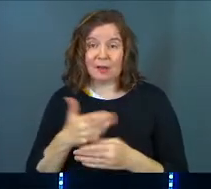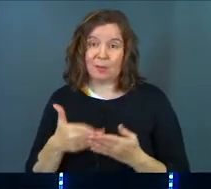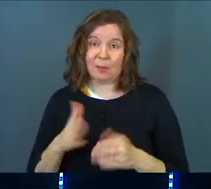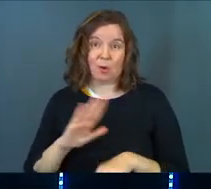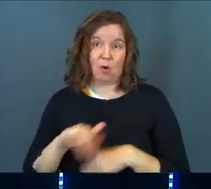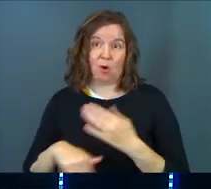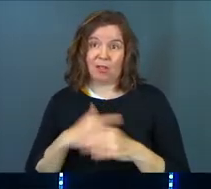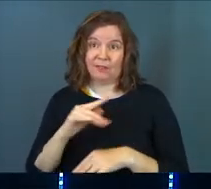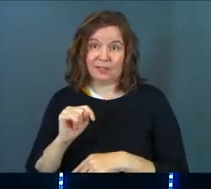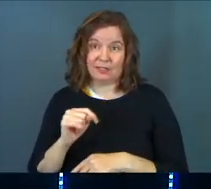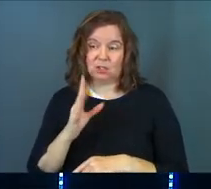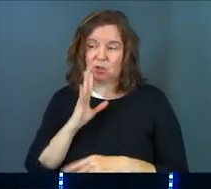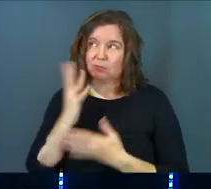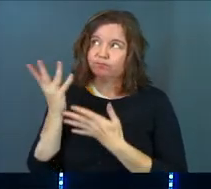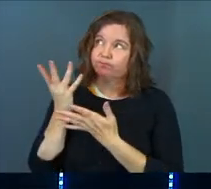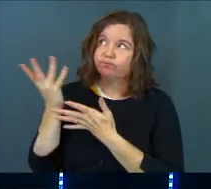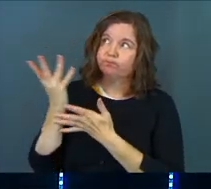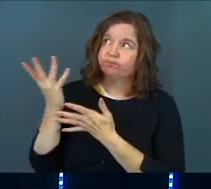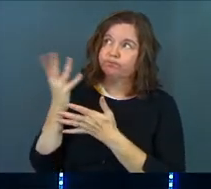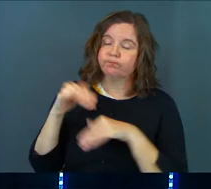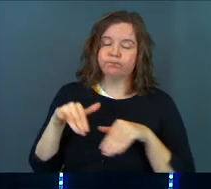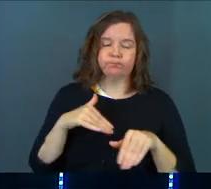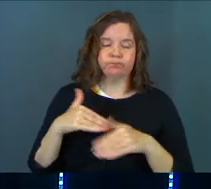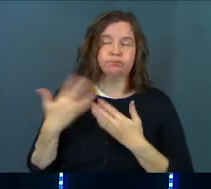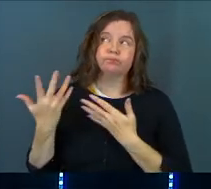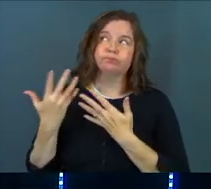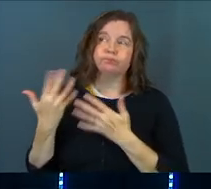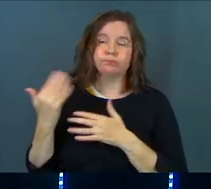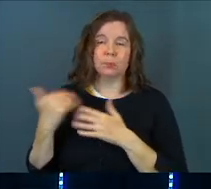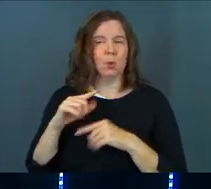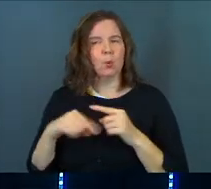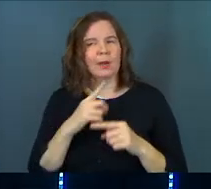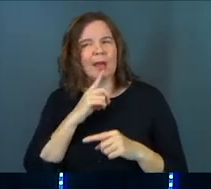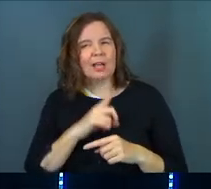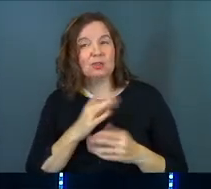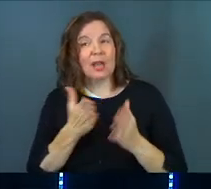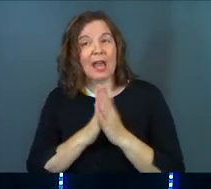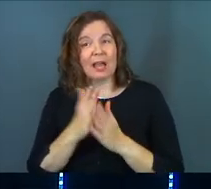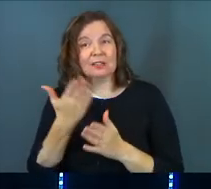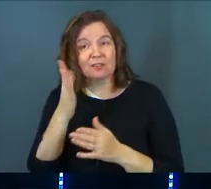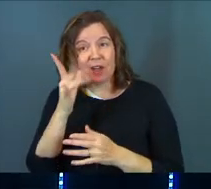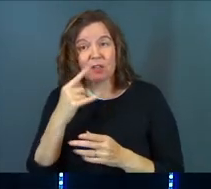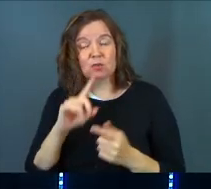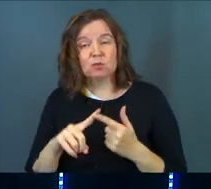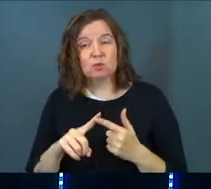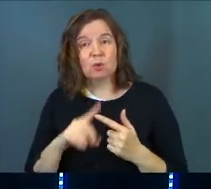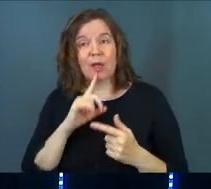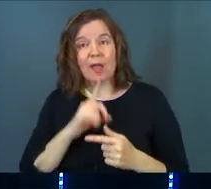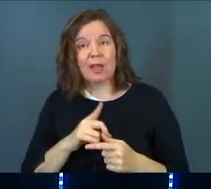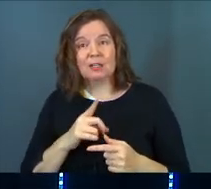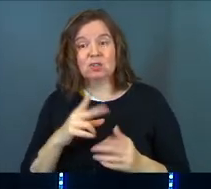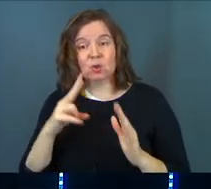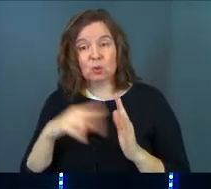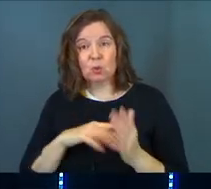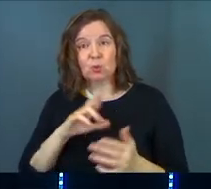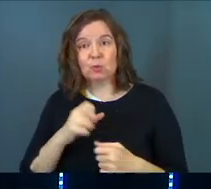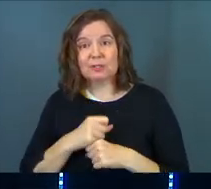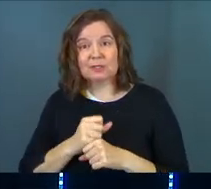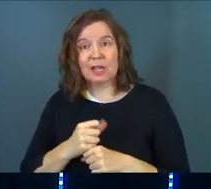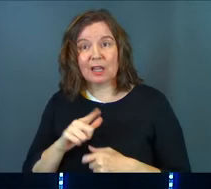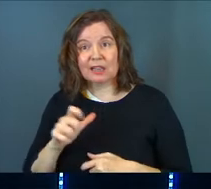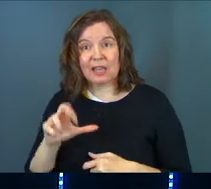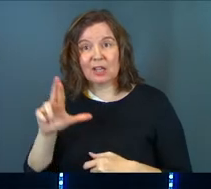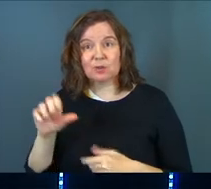time? Probably all of it. Talking to his father as he went along the way. When did he actually ask his father to actually